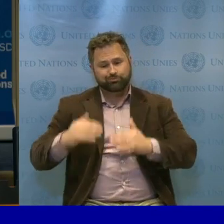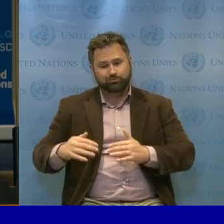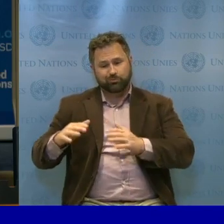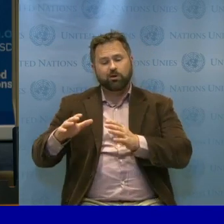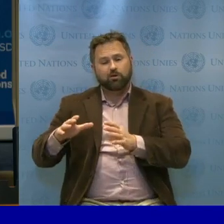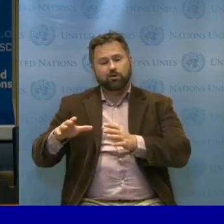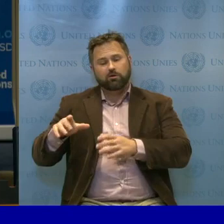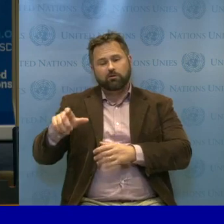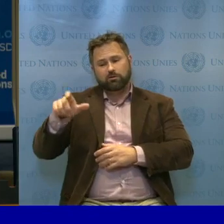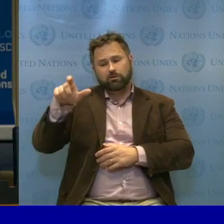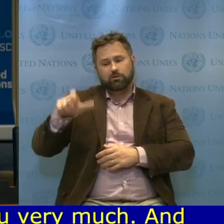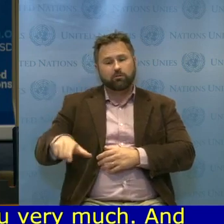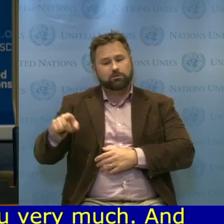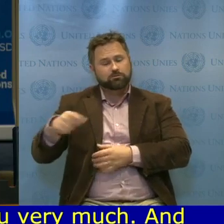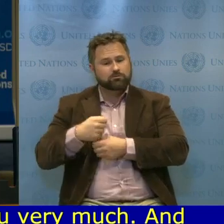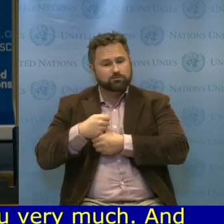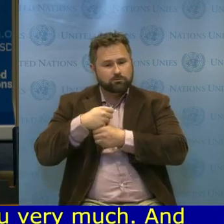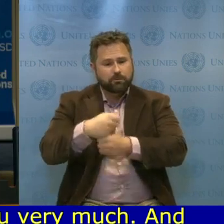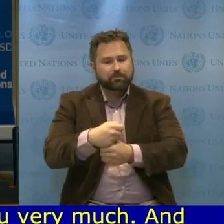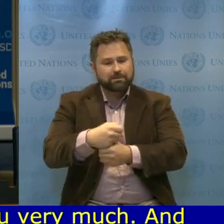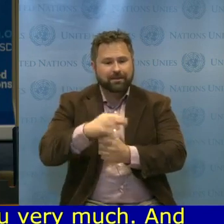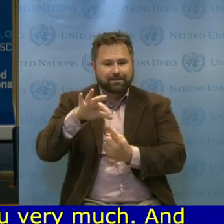International.